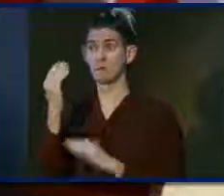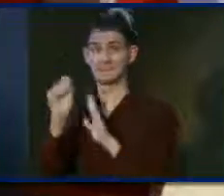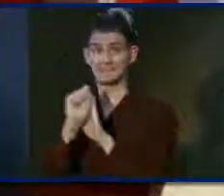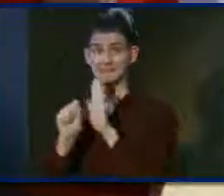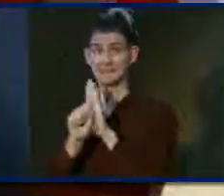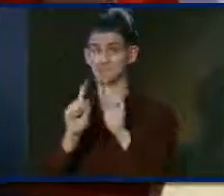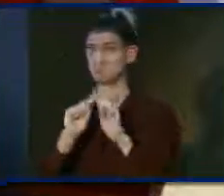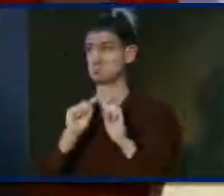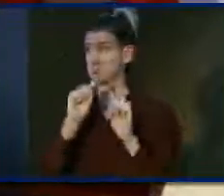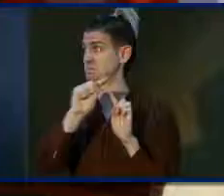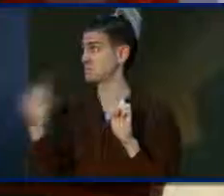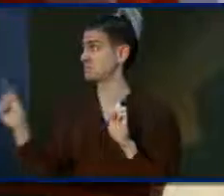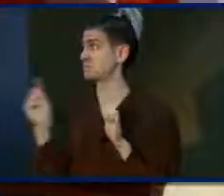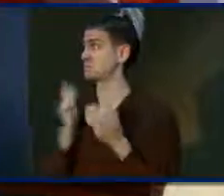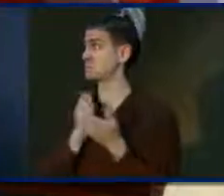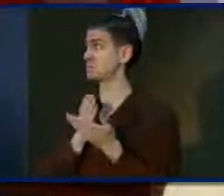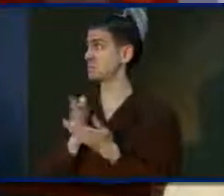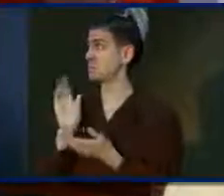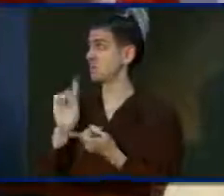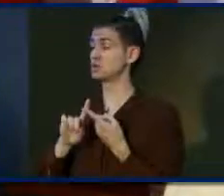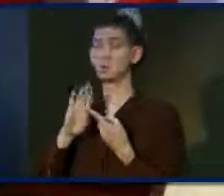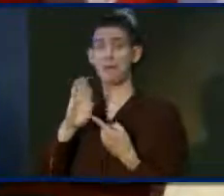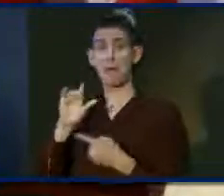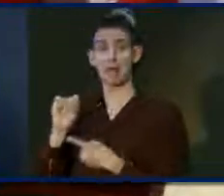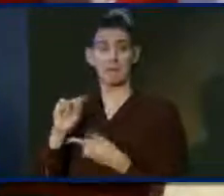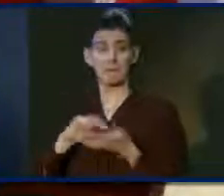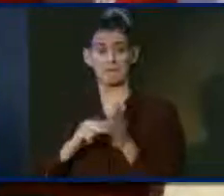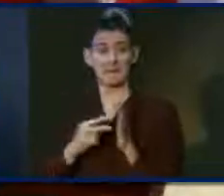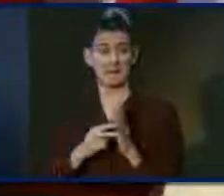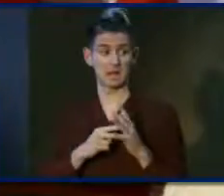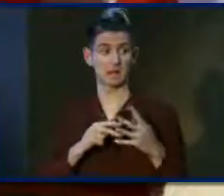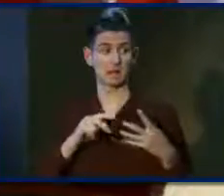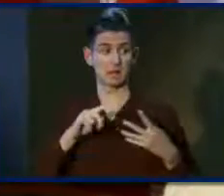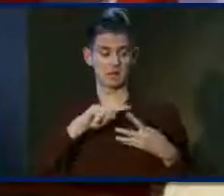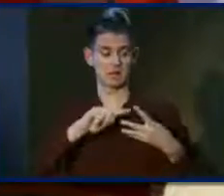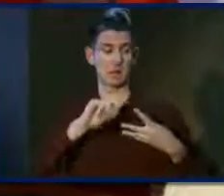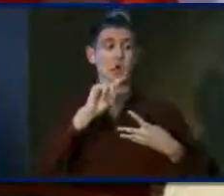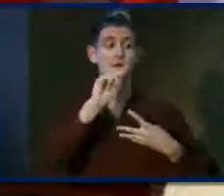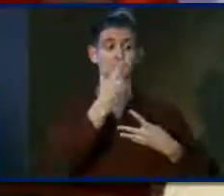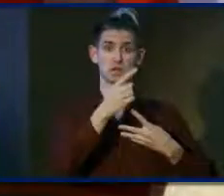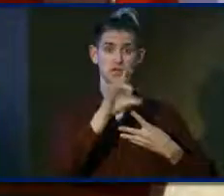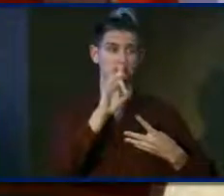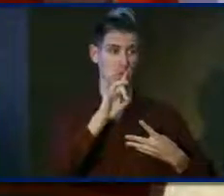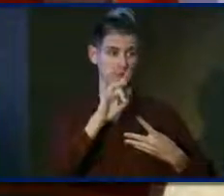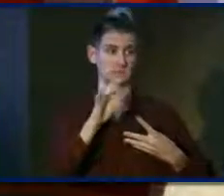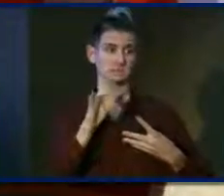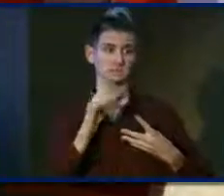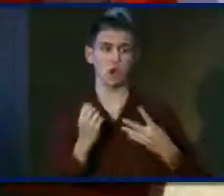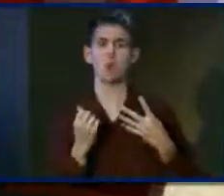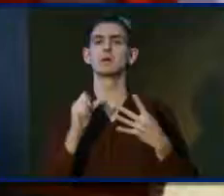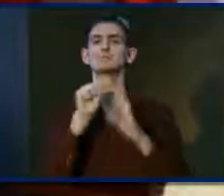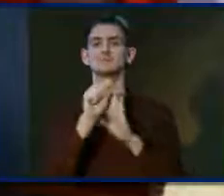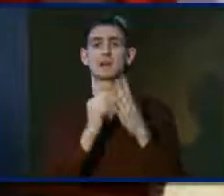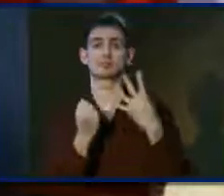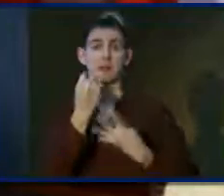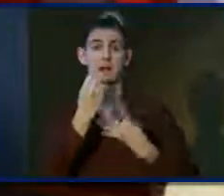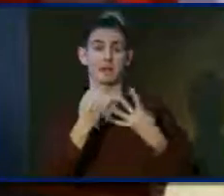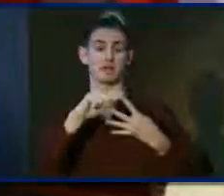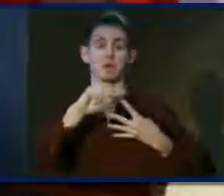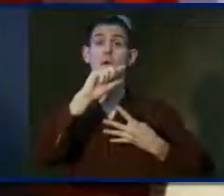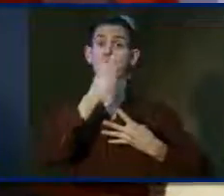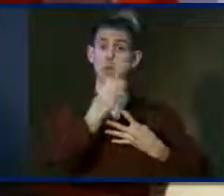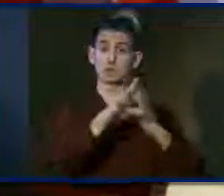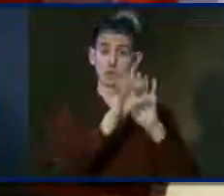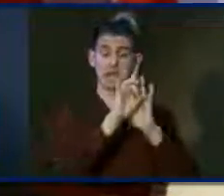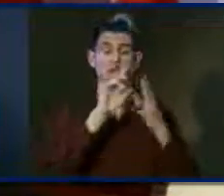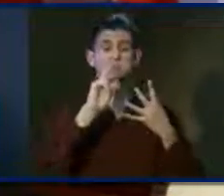The ranked choice ballot is where you say, here's my first choice, but here's my second choice as my backup choice. Here's my third choice. And in that